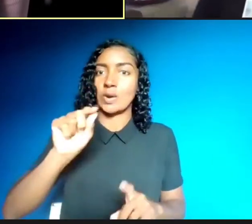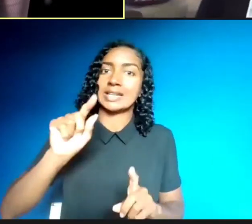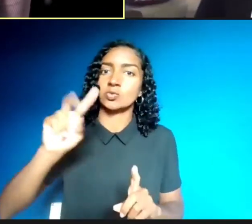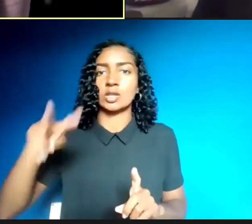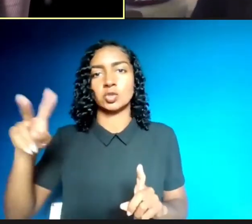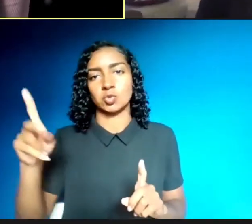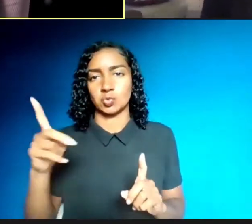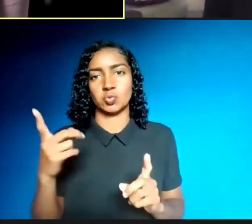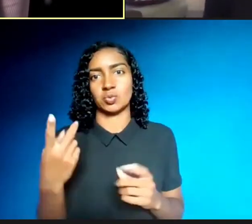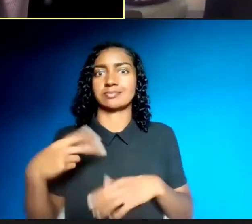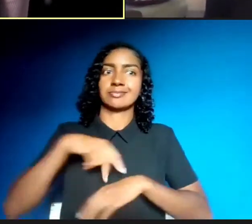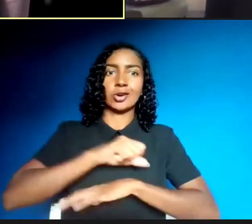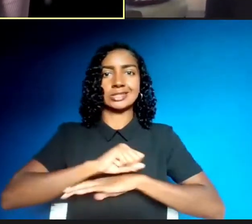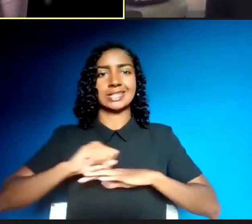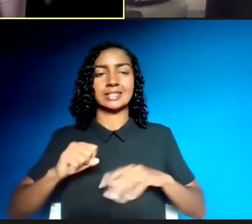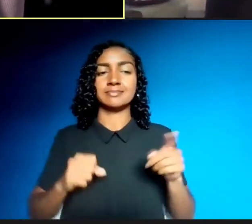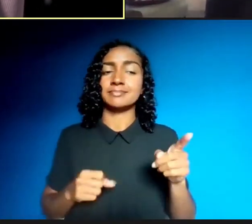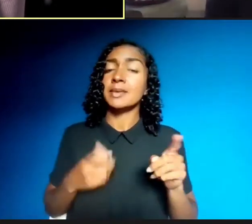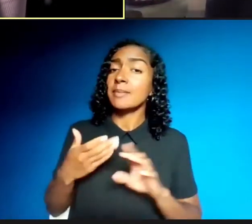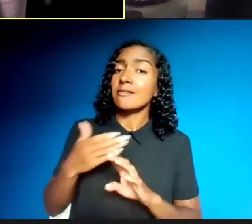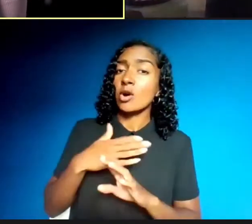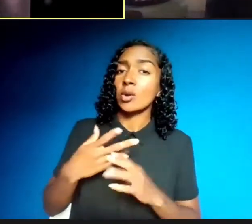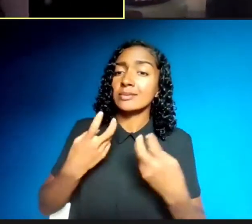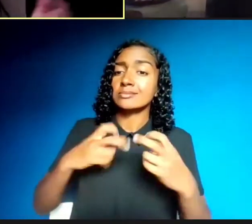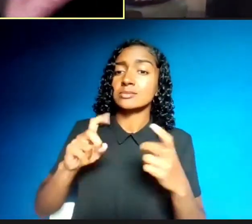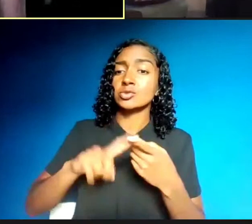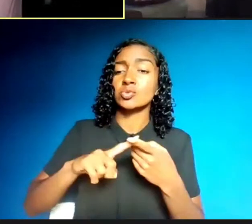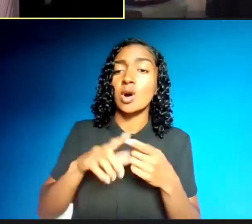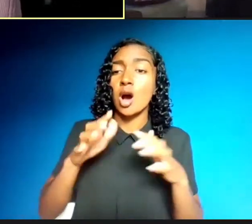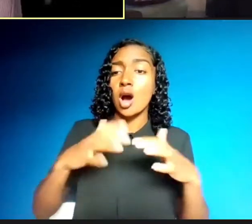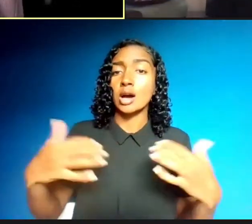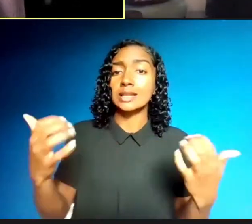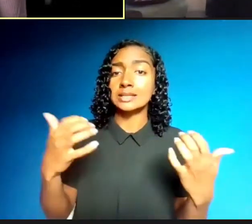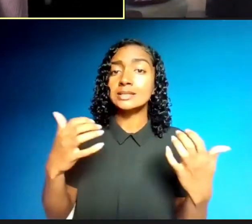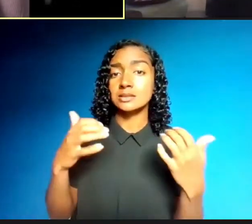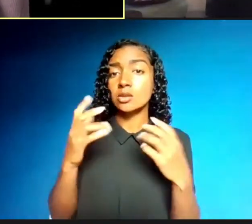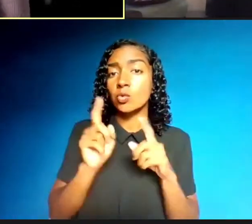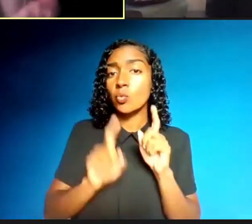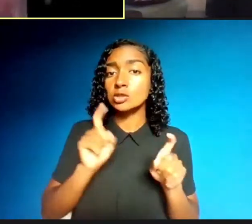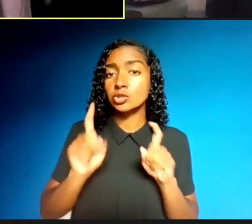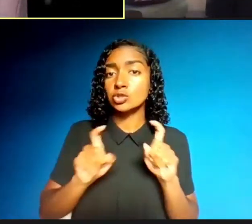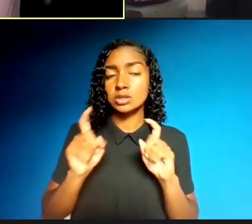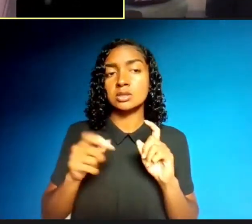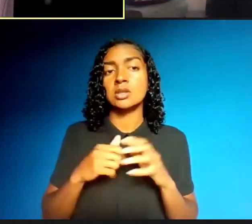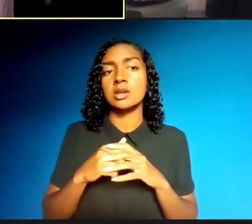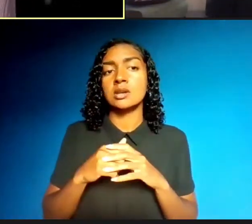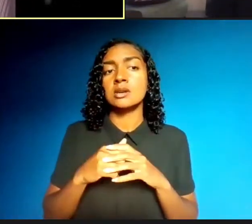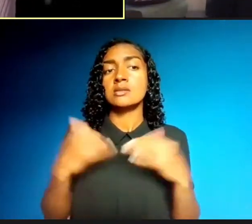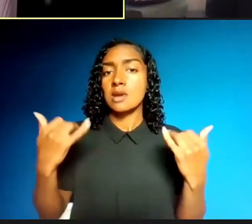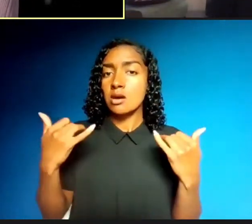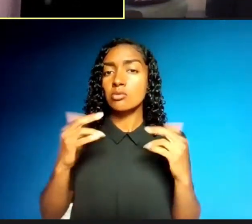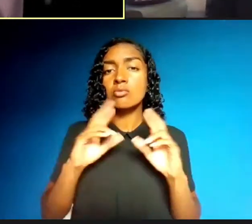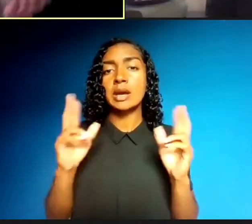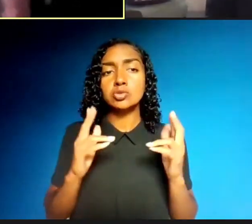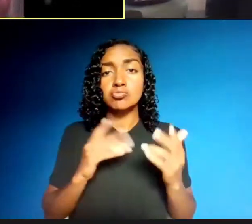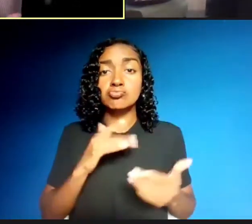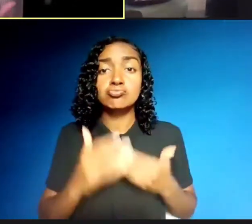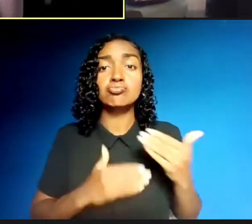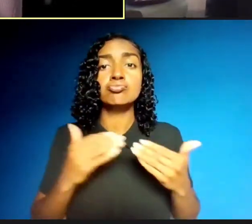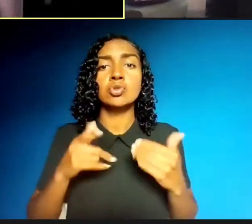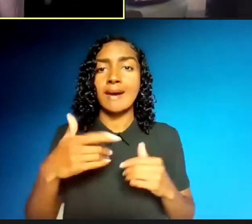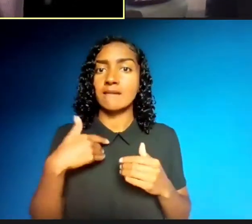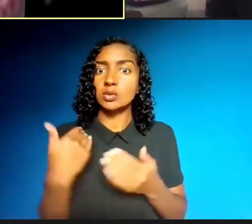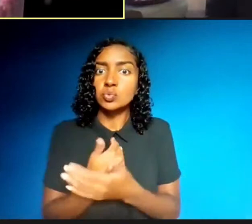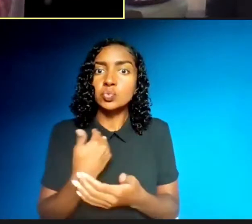do have one to ask. Like, of course, now as like moving forward, now that we're okay, we have a new president-elect, but even